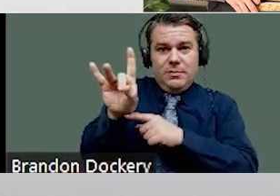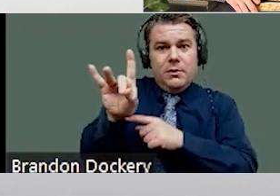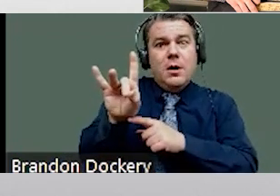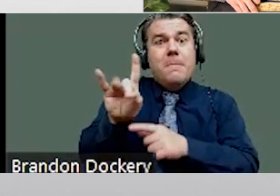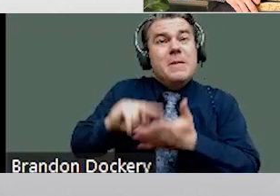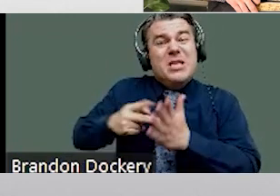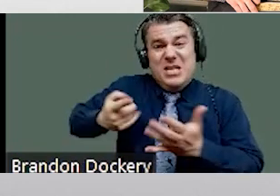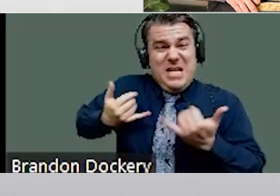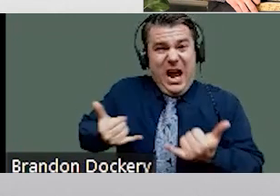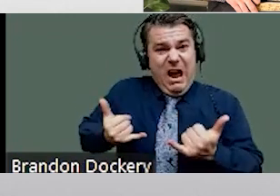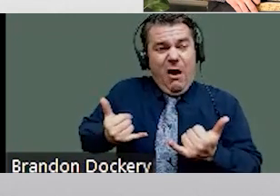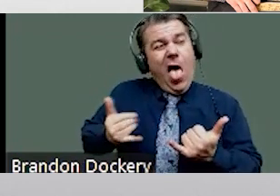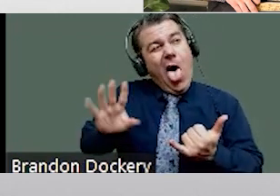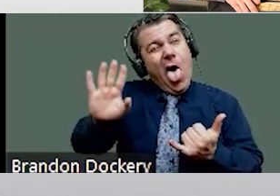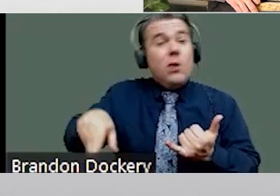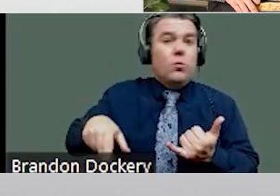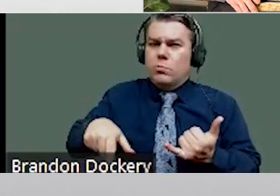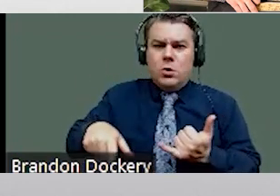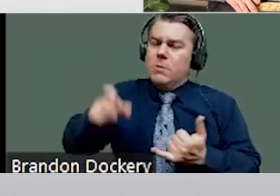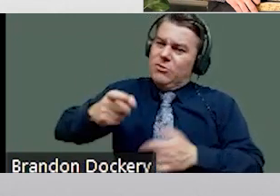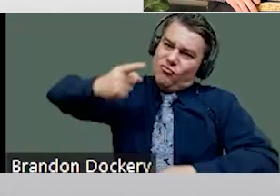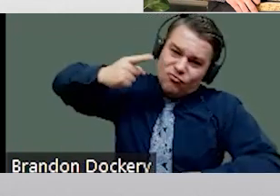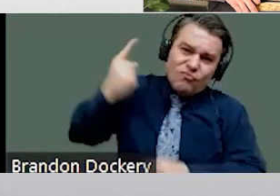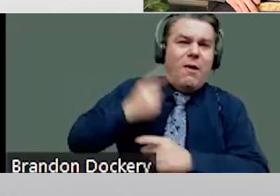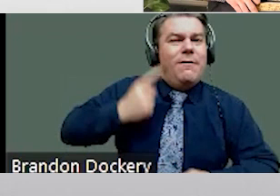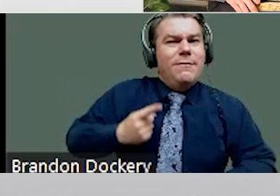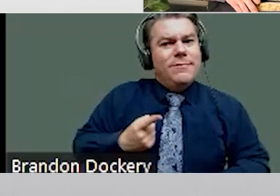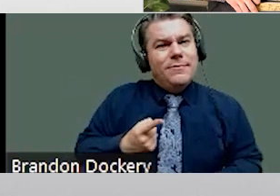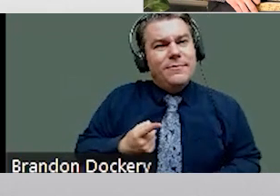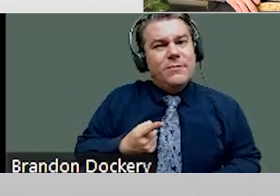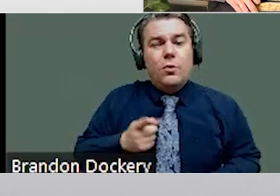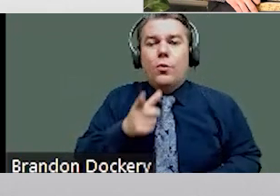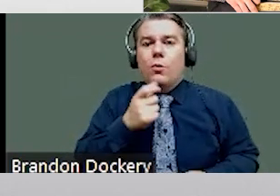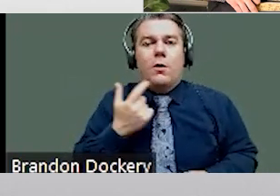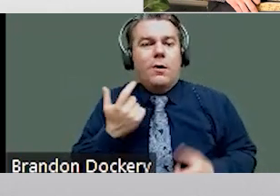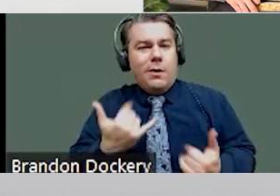So we got to get it right. We have to make sure that those of us who are practicing